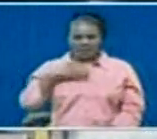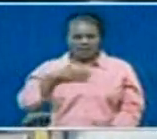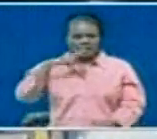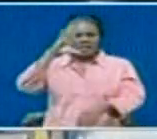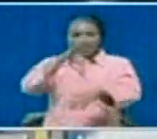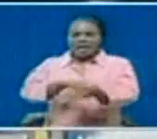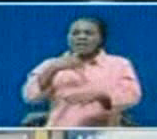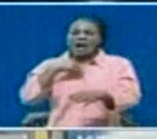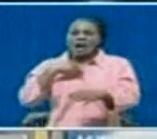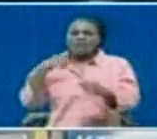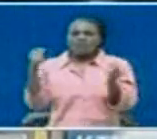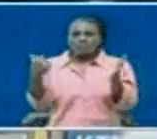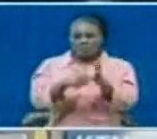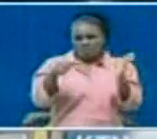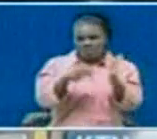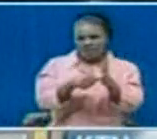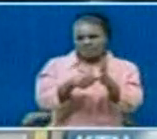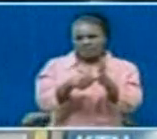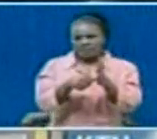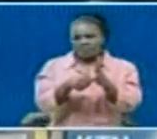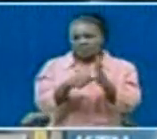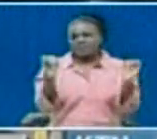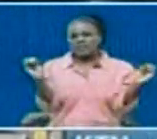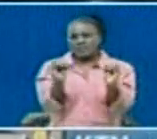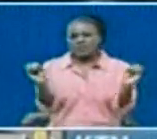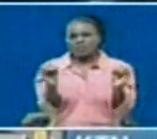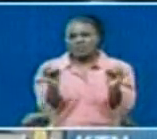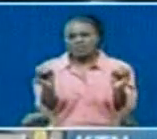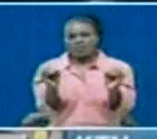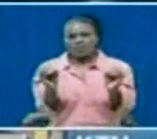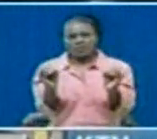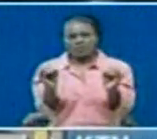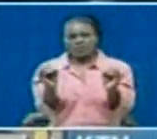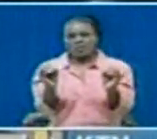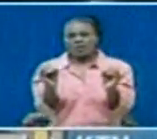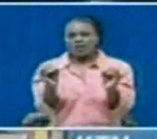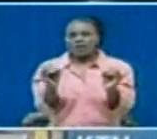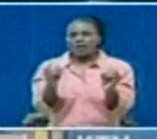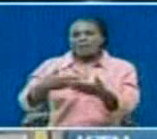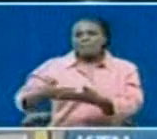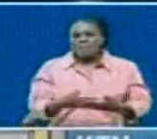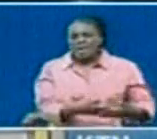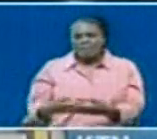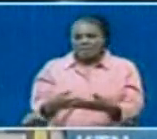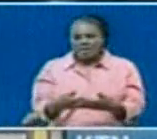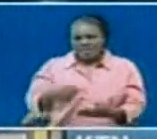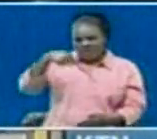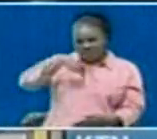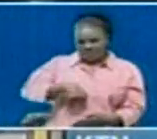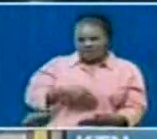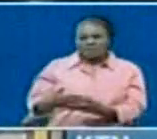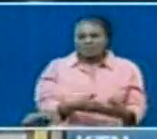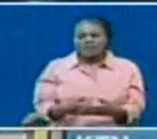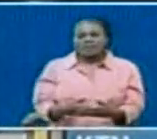Walipata nilikuwa na shida ingine hapa kwa tumbo pia kibao. Ilikuwa shida, mtoto alikuwa nje ya tumbo. Kumbe